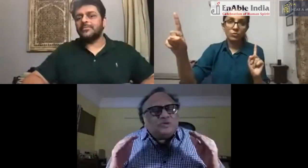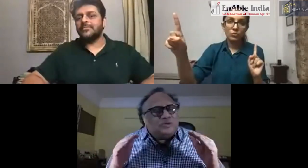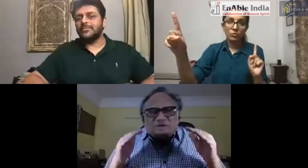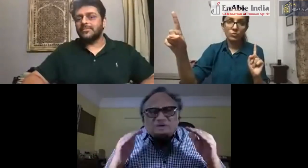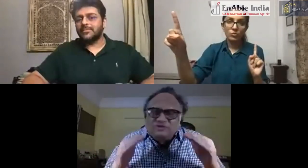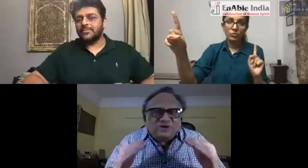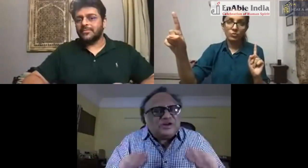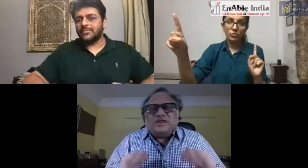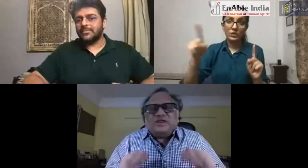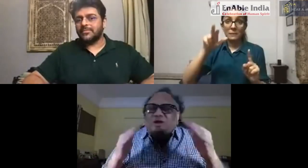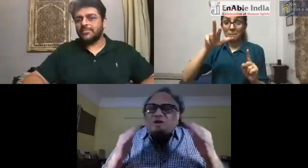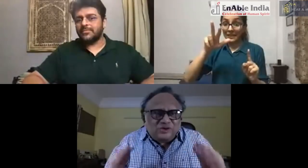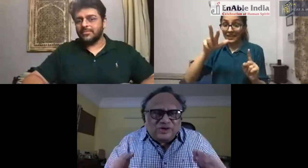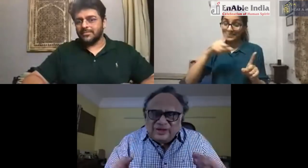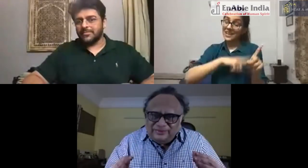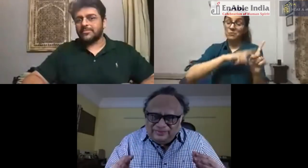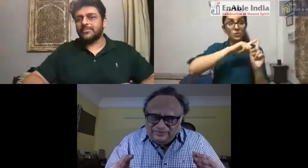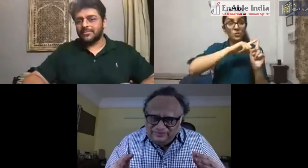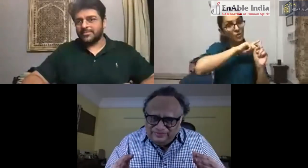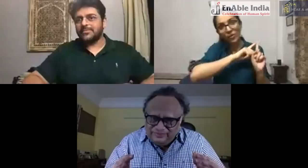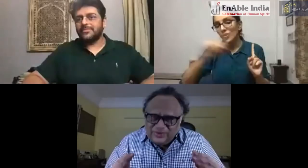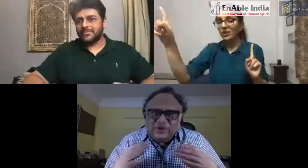So it will take a long time